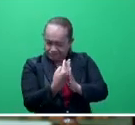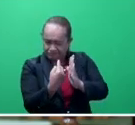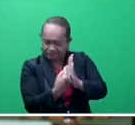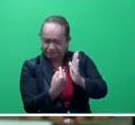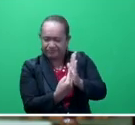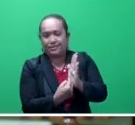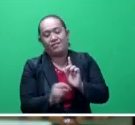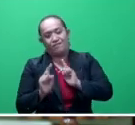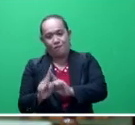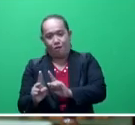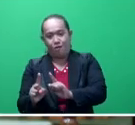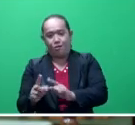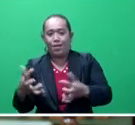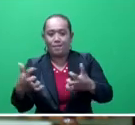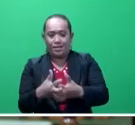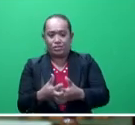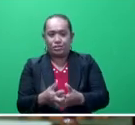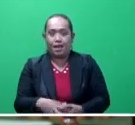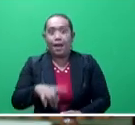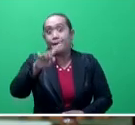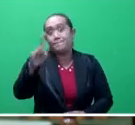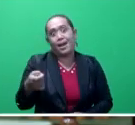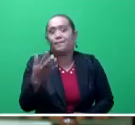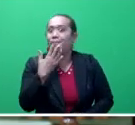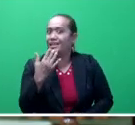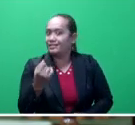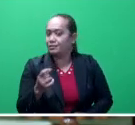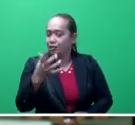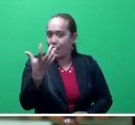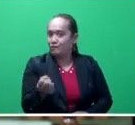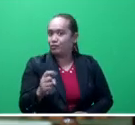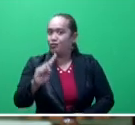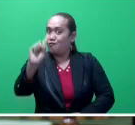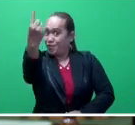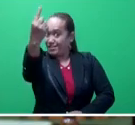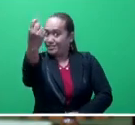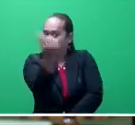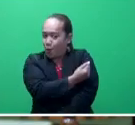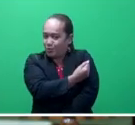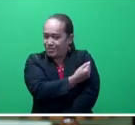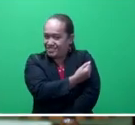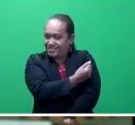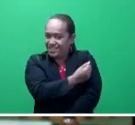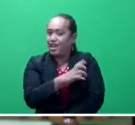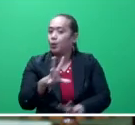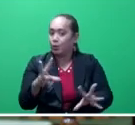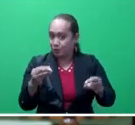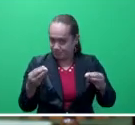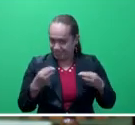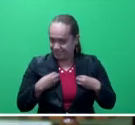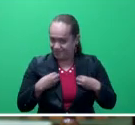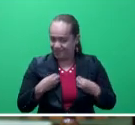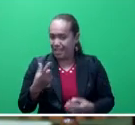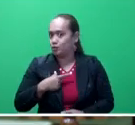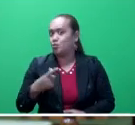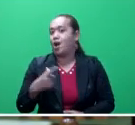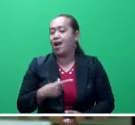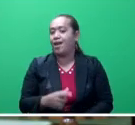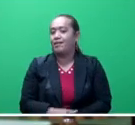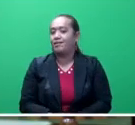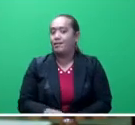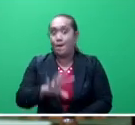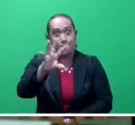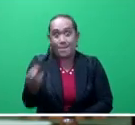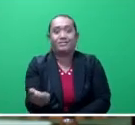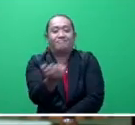COVID-19 vaccine before the application period ends. So, Mr. Speaker, sir, eligible Fijians have at least 3 weeks from